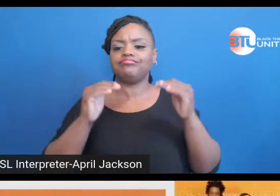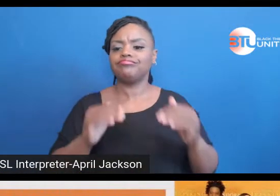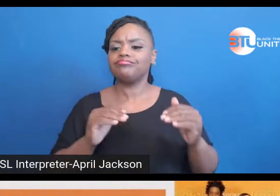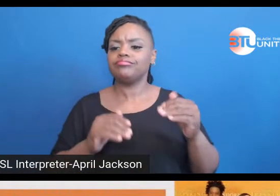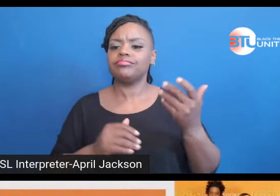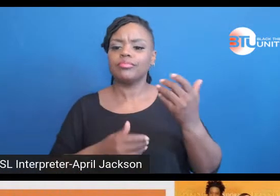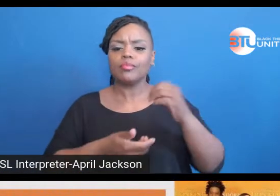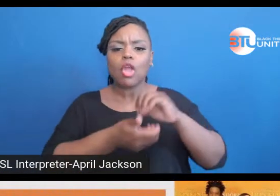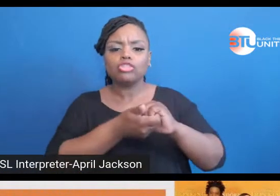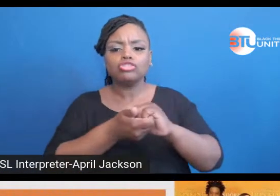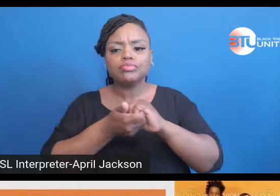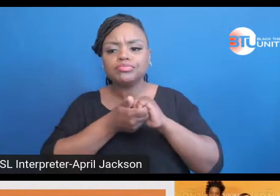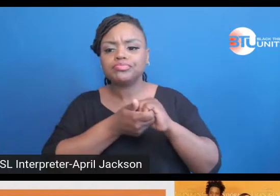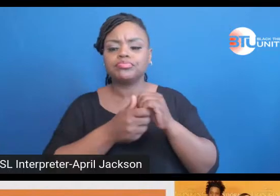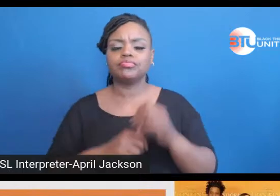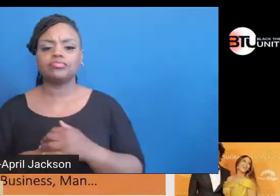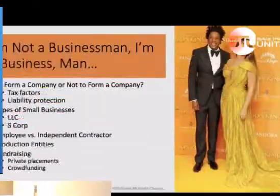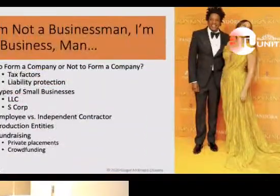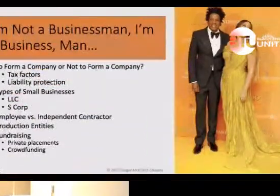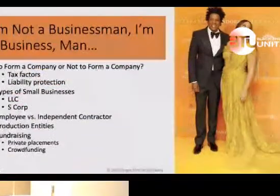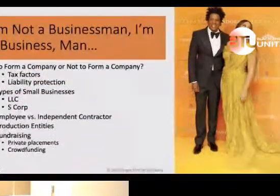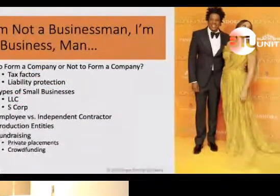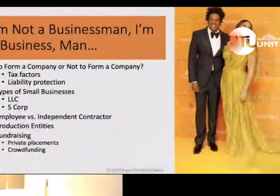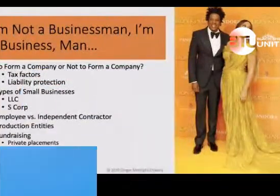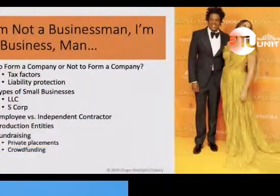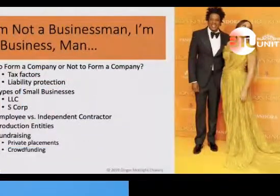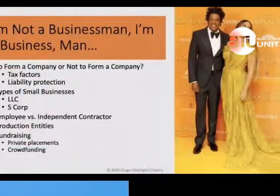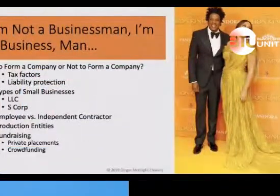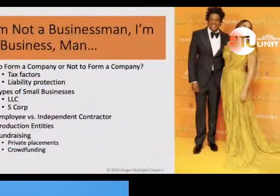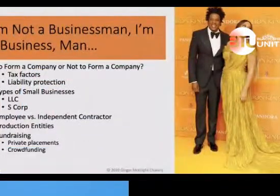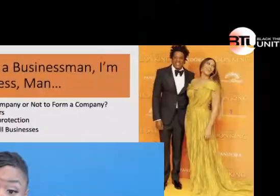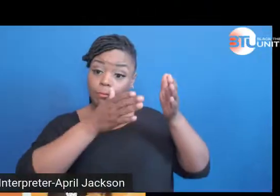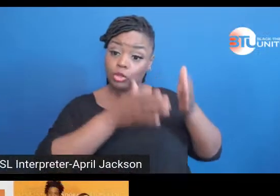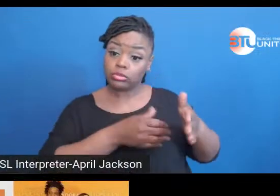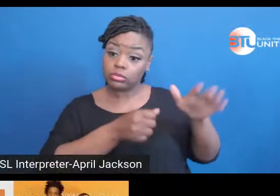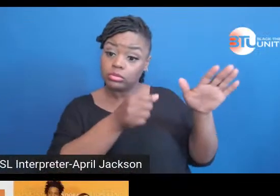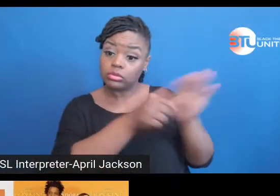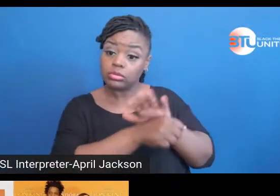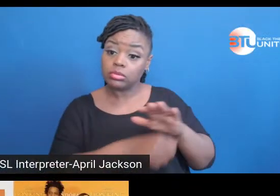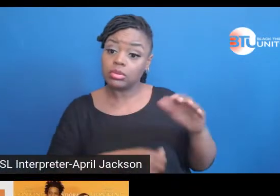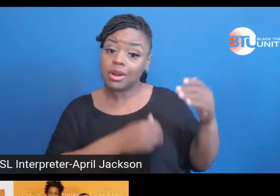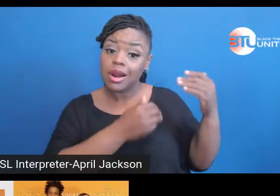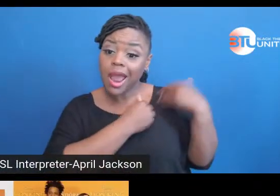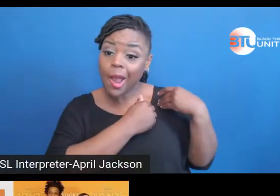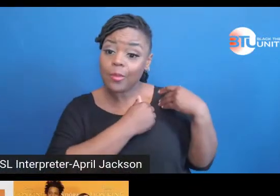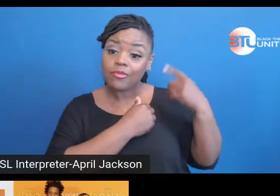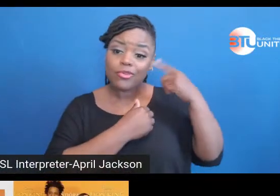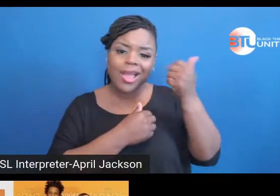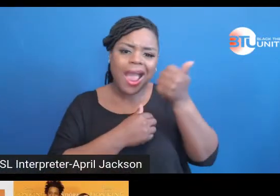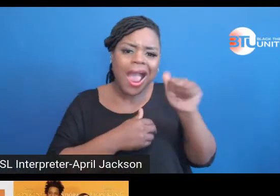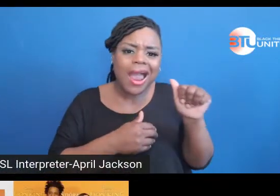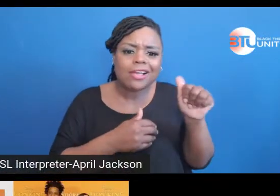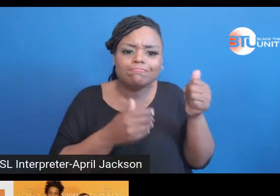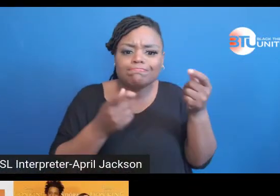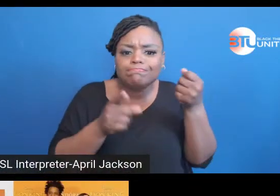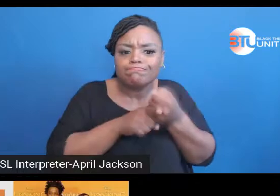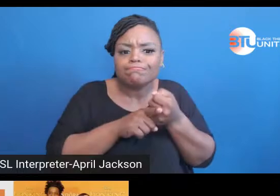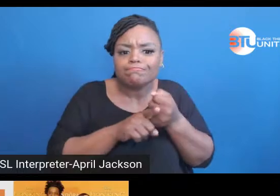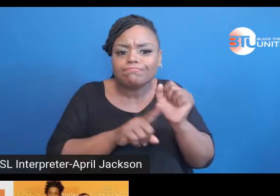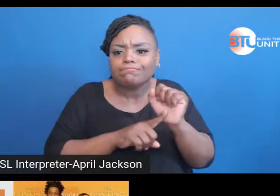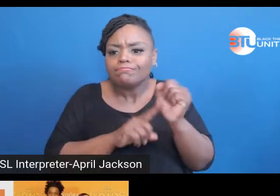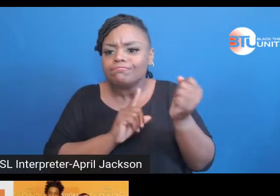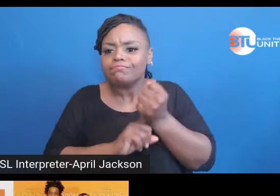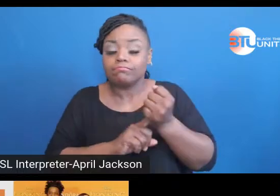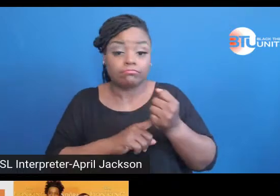who is the person that's fully liable for anything that happens. But in order to raise money for the business, they'll bring on